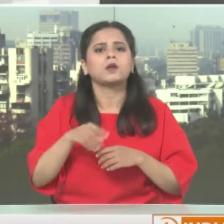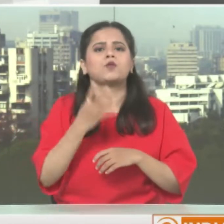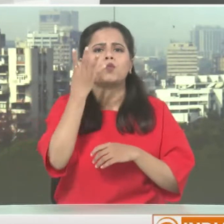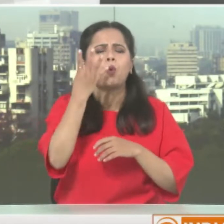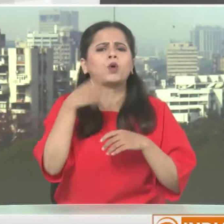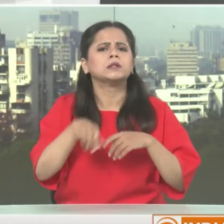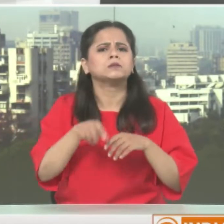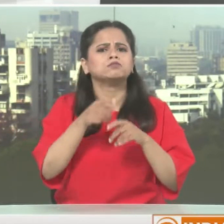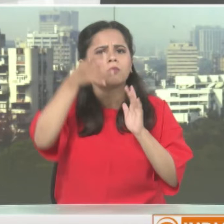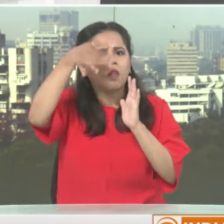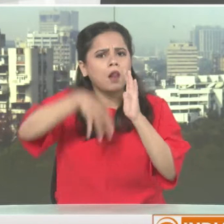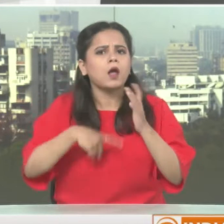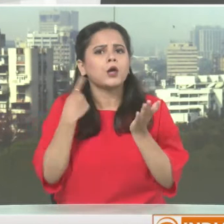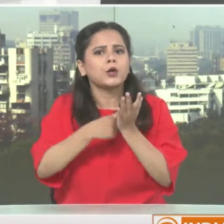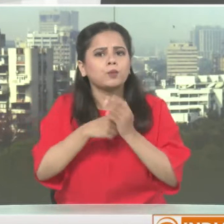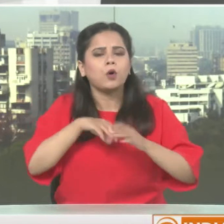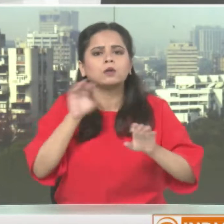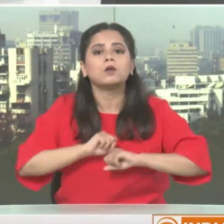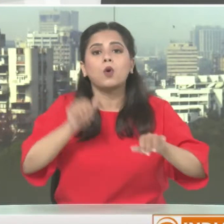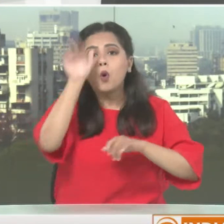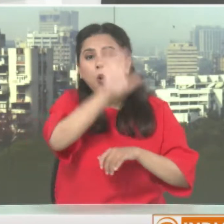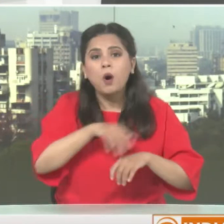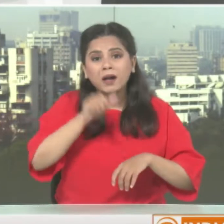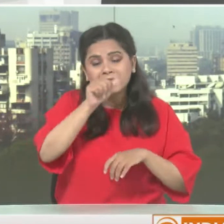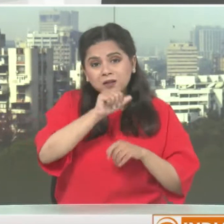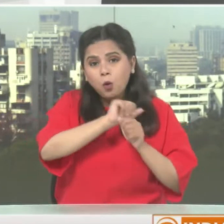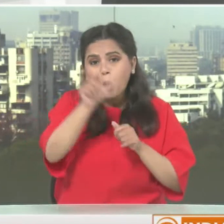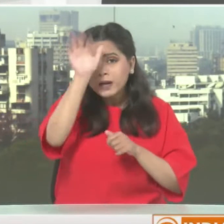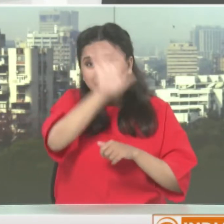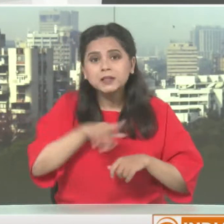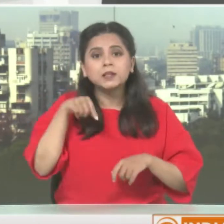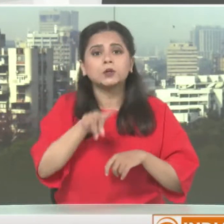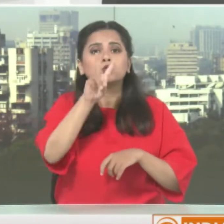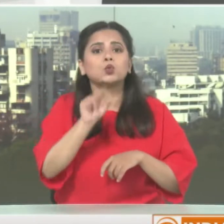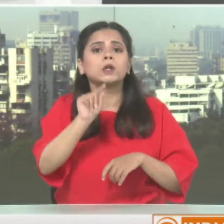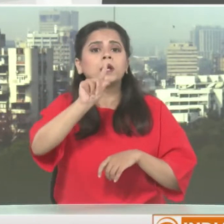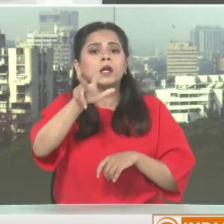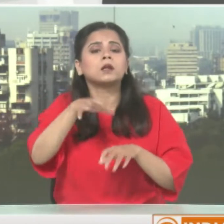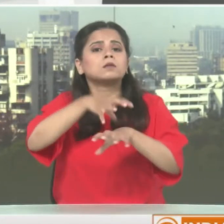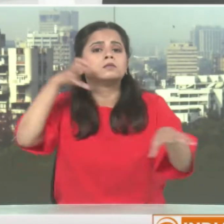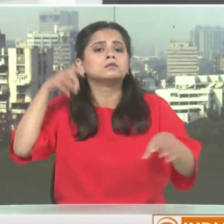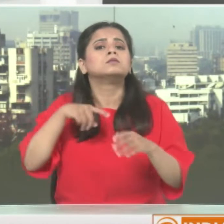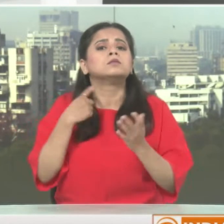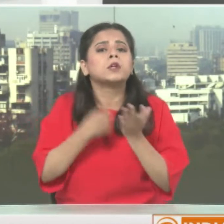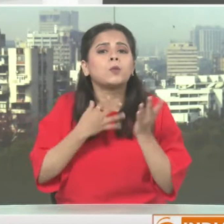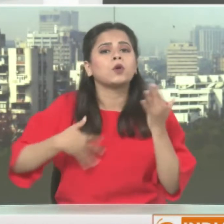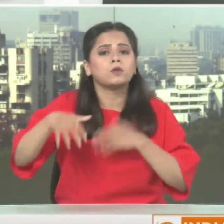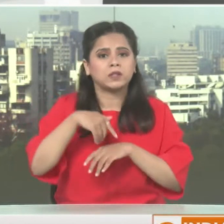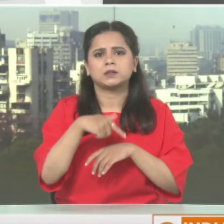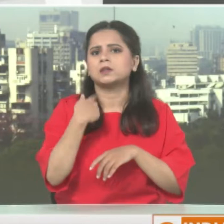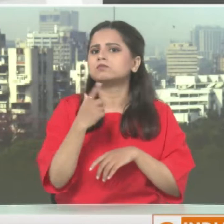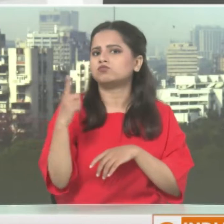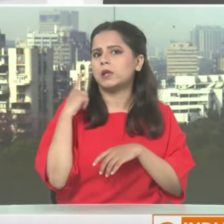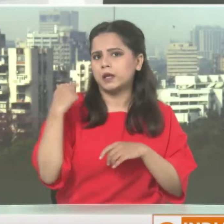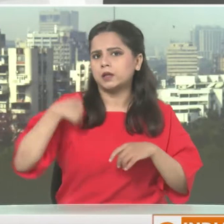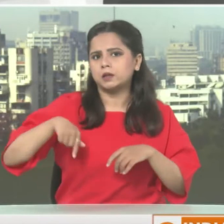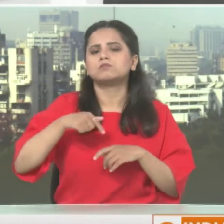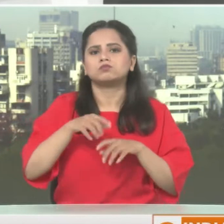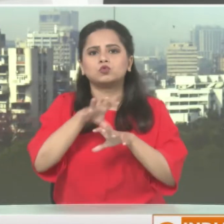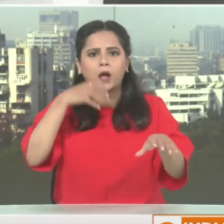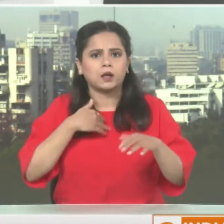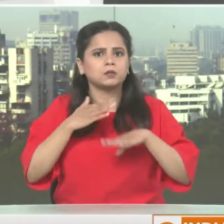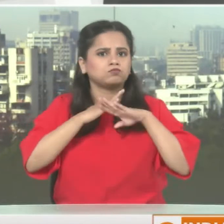report of the All India Tiger Estimates 2018. Says India now in a leadership role in the tiger